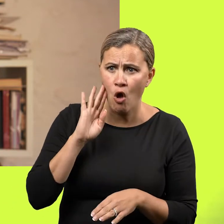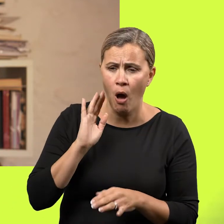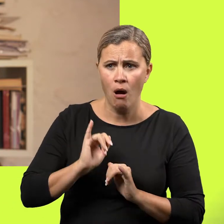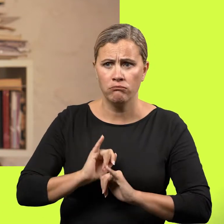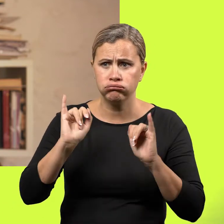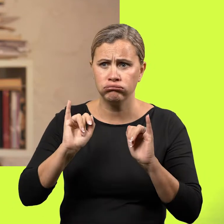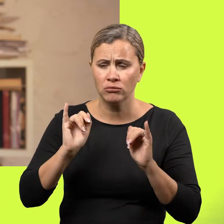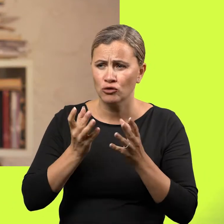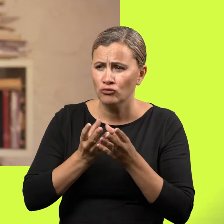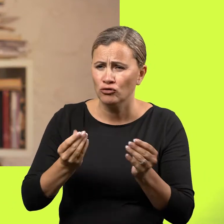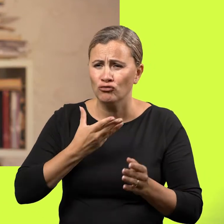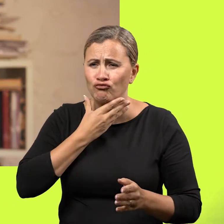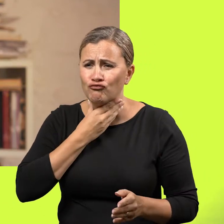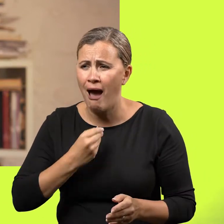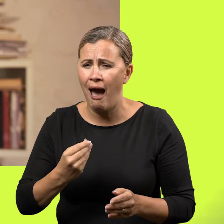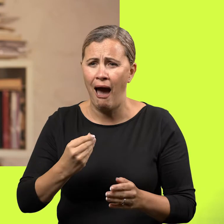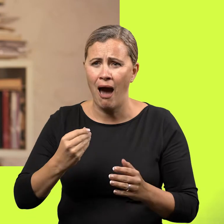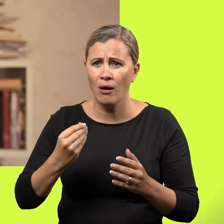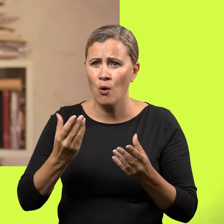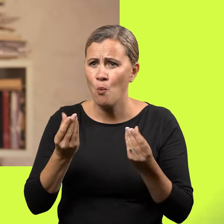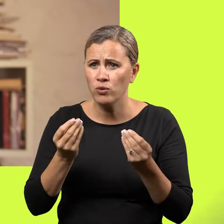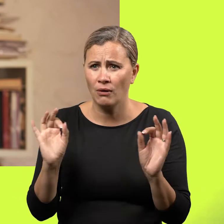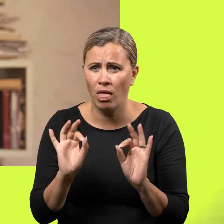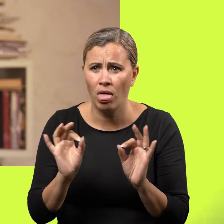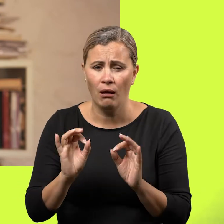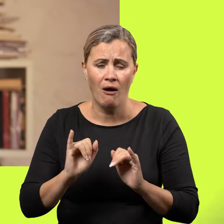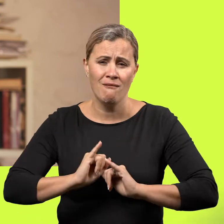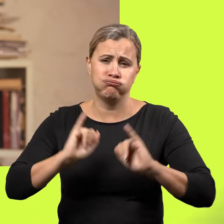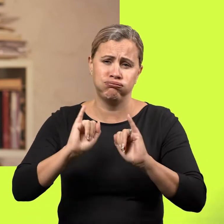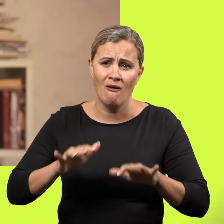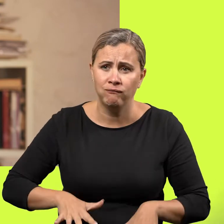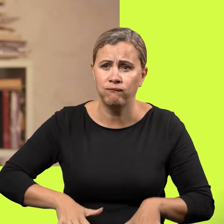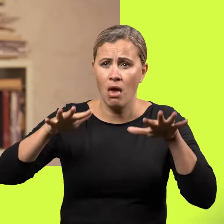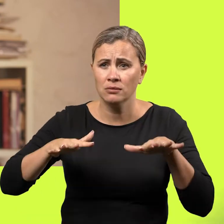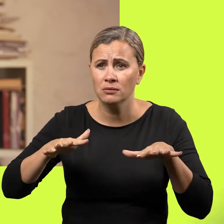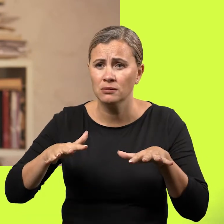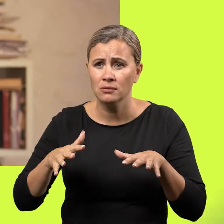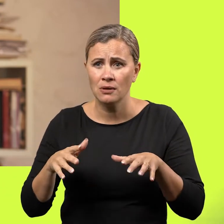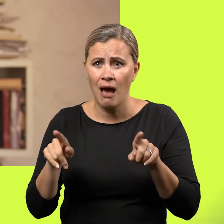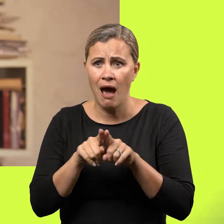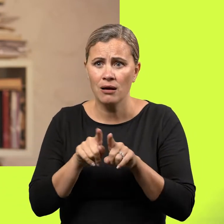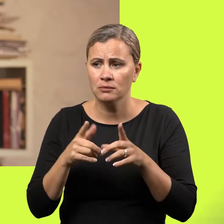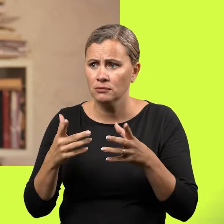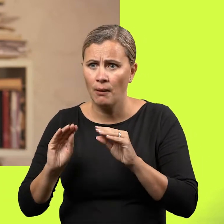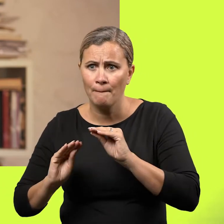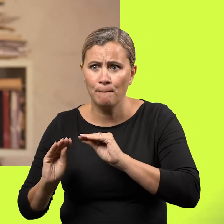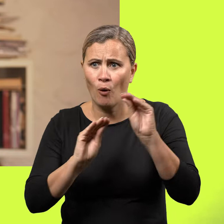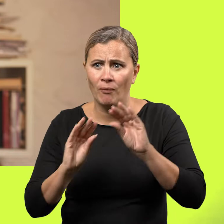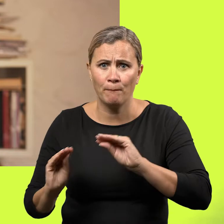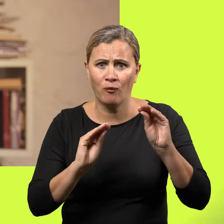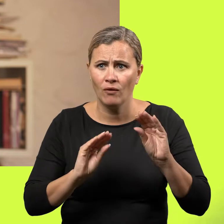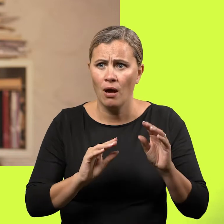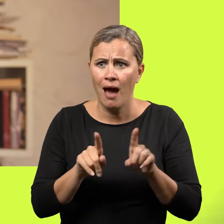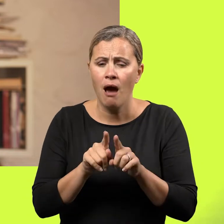about devastating droughts, catastrophic flooding. There's mass